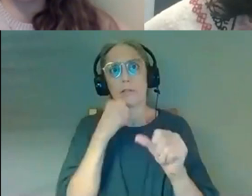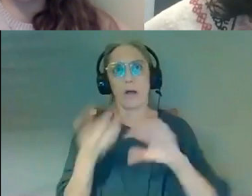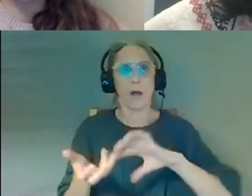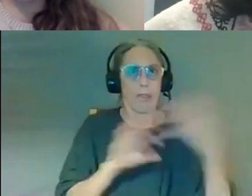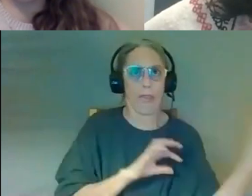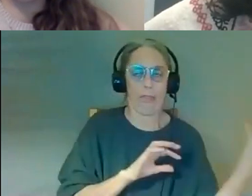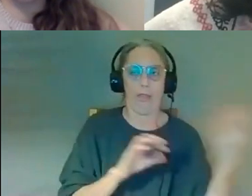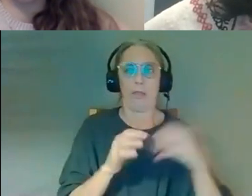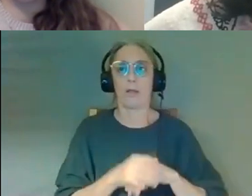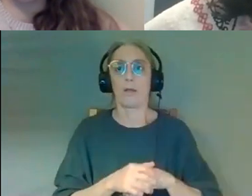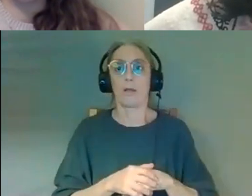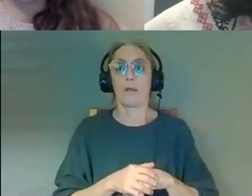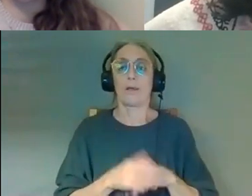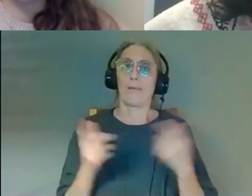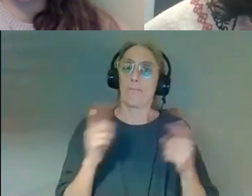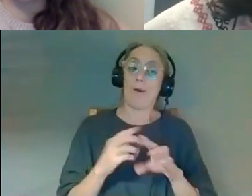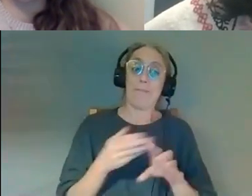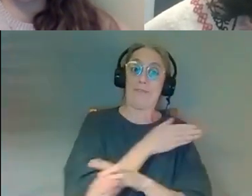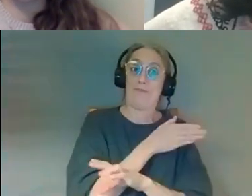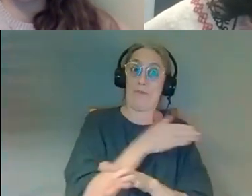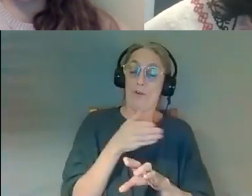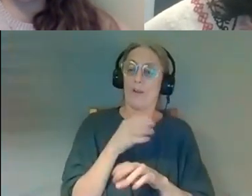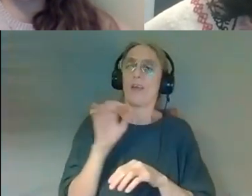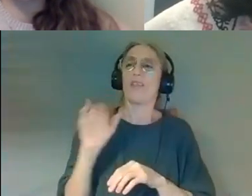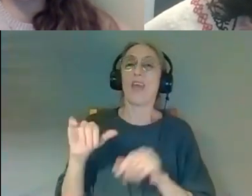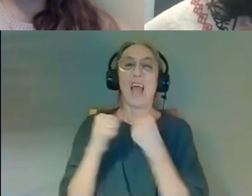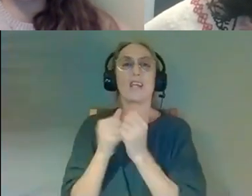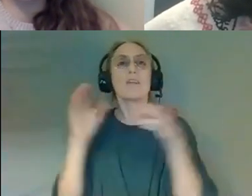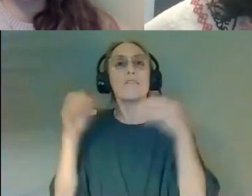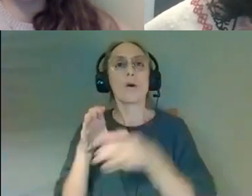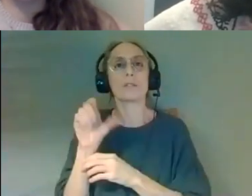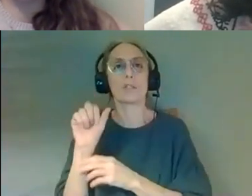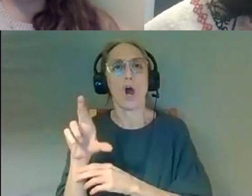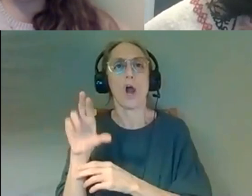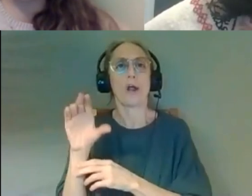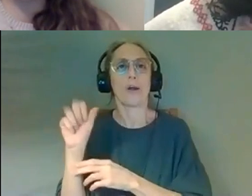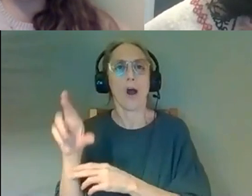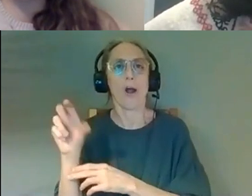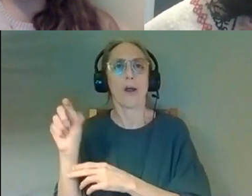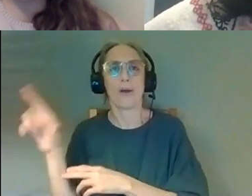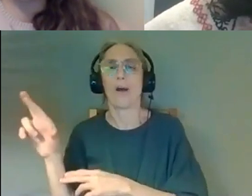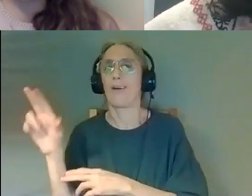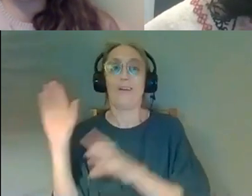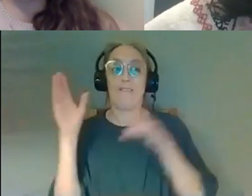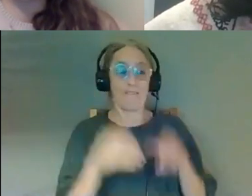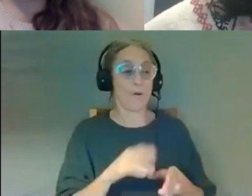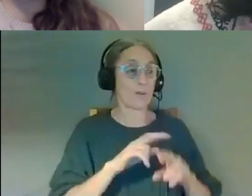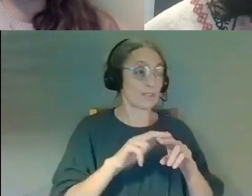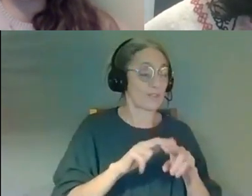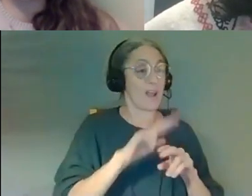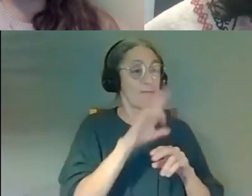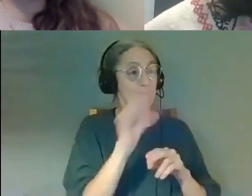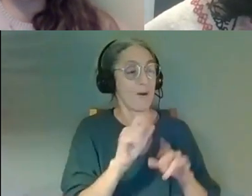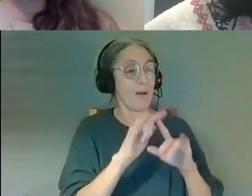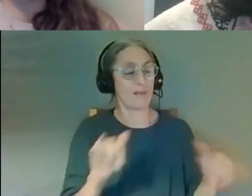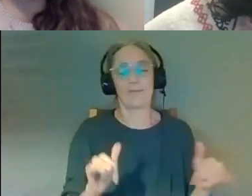heretofore it's been a car-centric agency. So we're trying to, you know, like a ship. It takes a lot